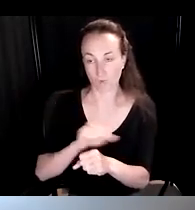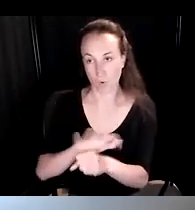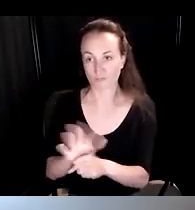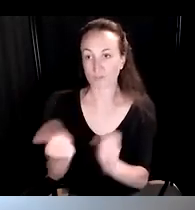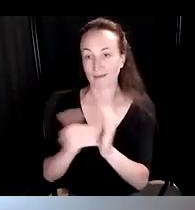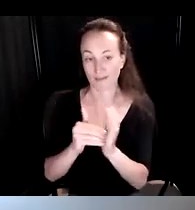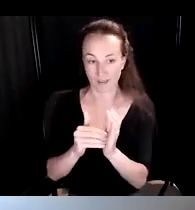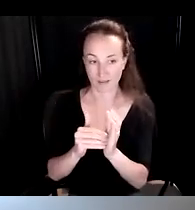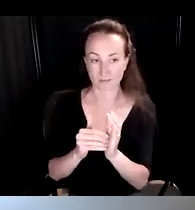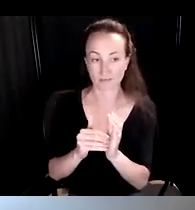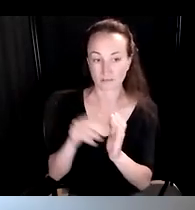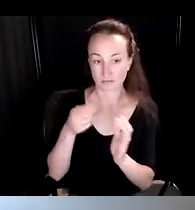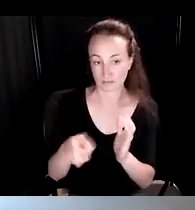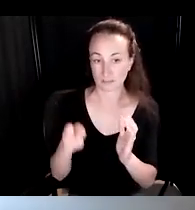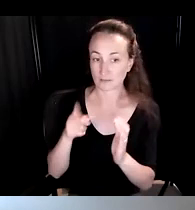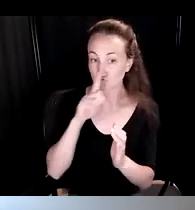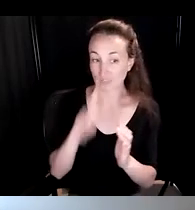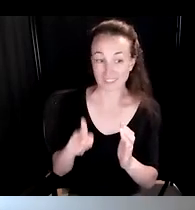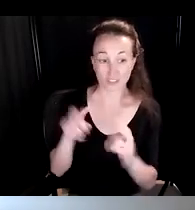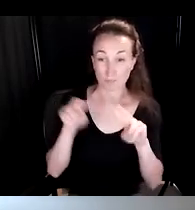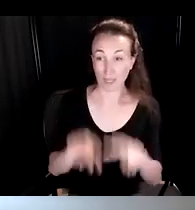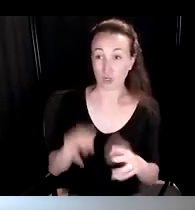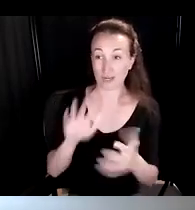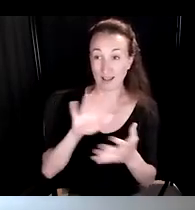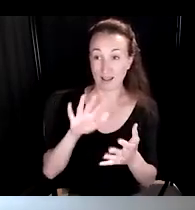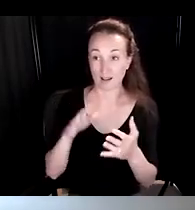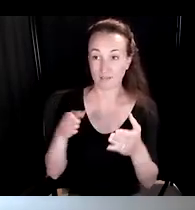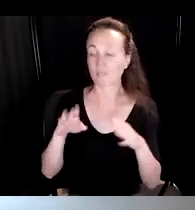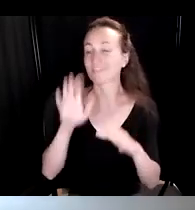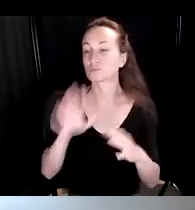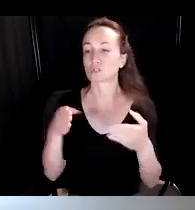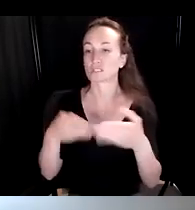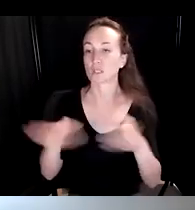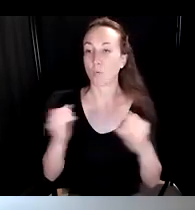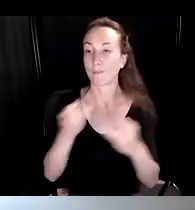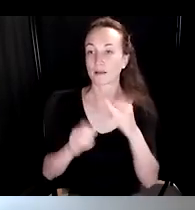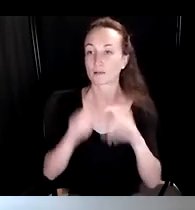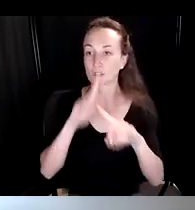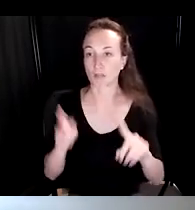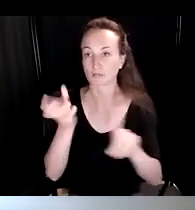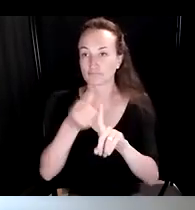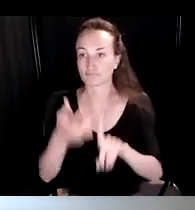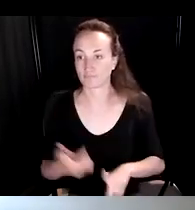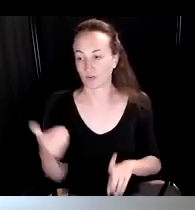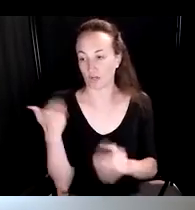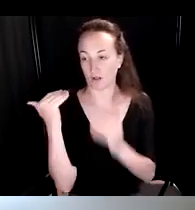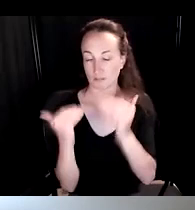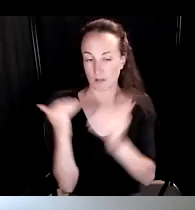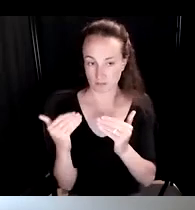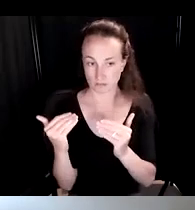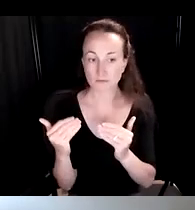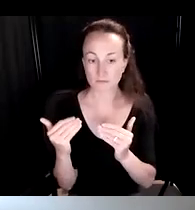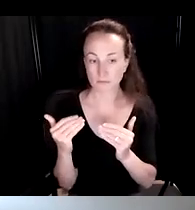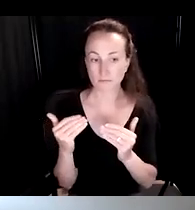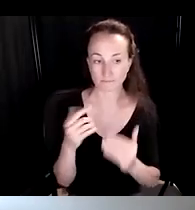done the analyses yet. This was just by me looking at the open-ended responses that we asked the young adults about, sorry. So in terms of next